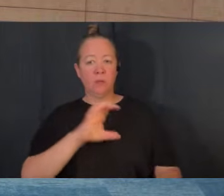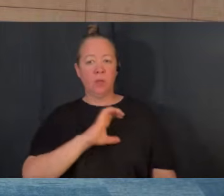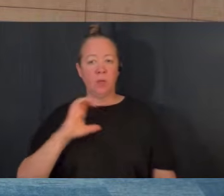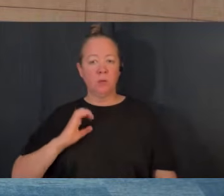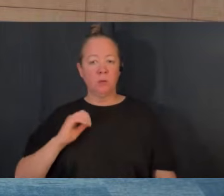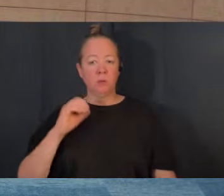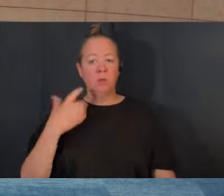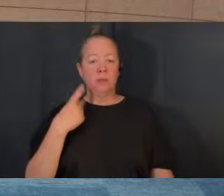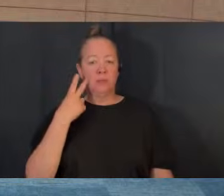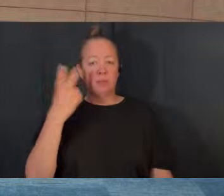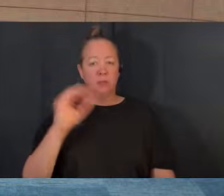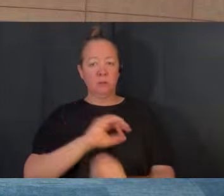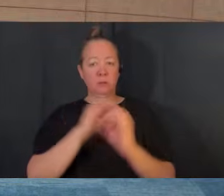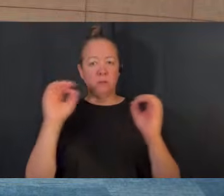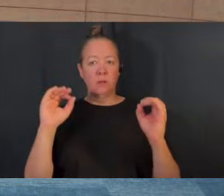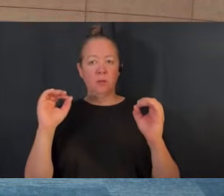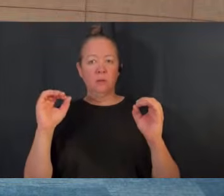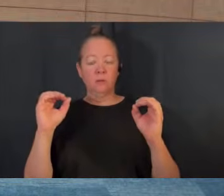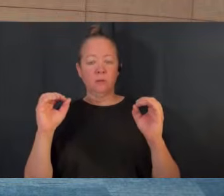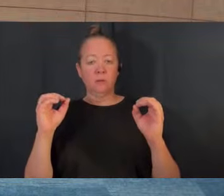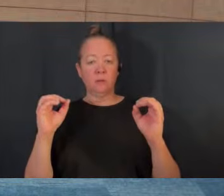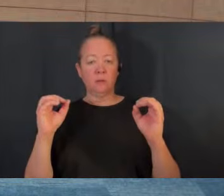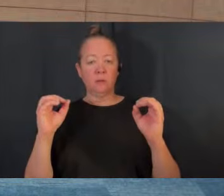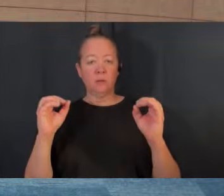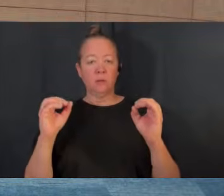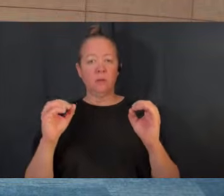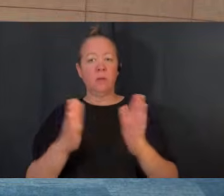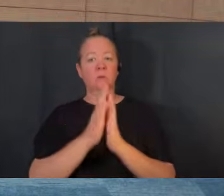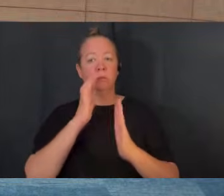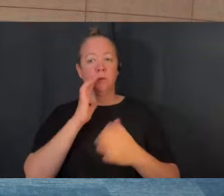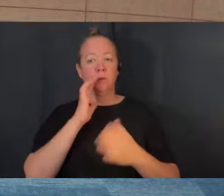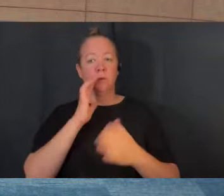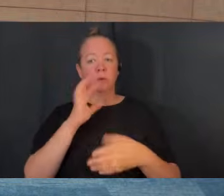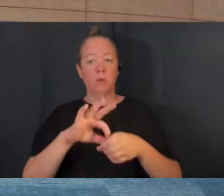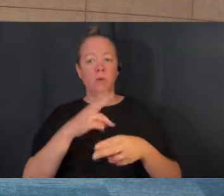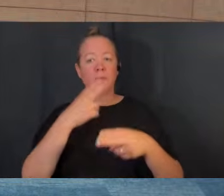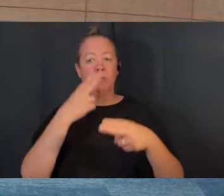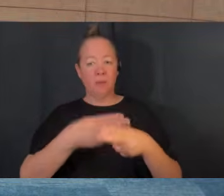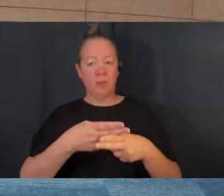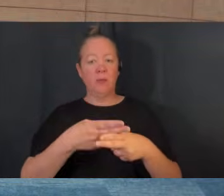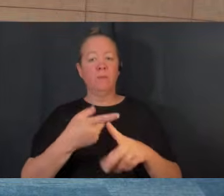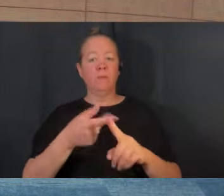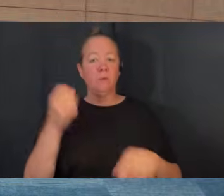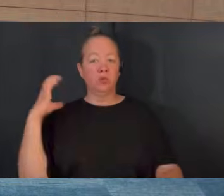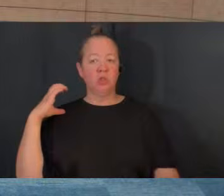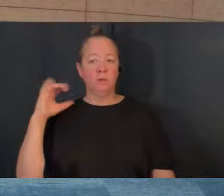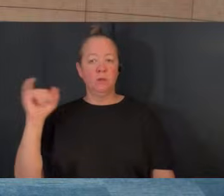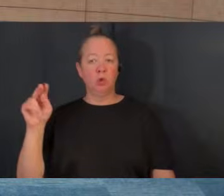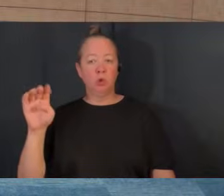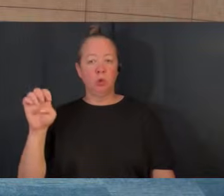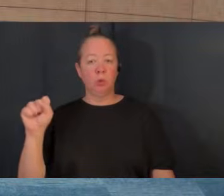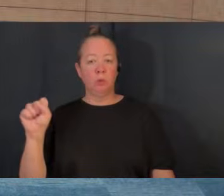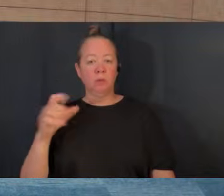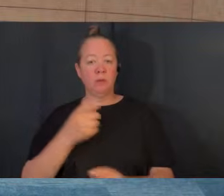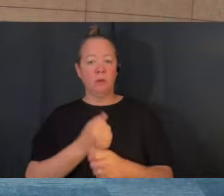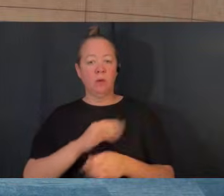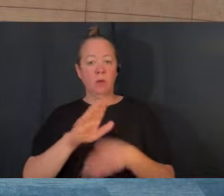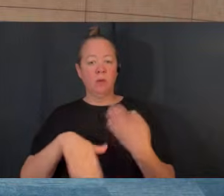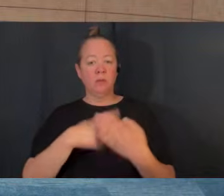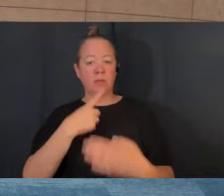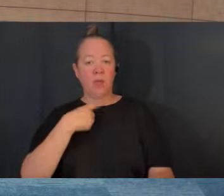Seeing none, I'll call for a vote on naming the park after Chief Jones. All those in favor say aye.